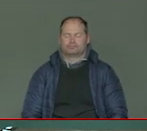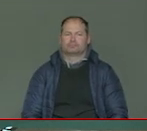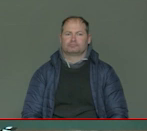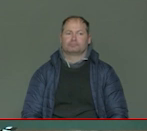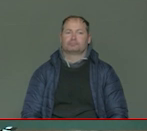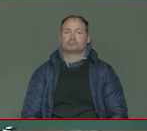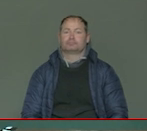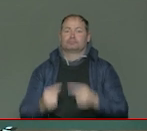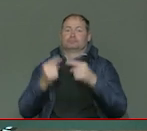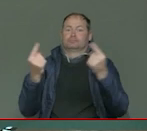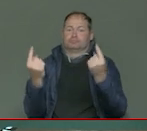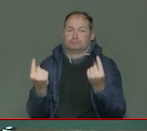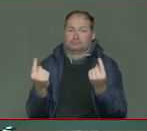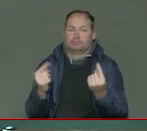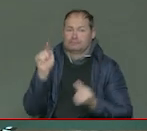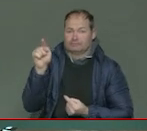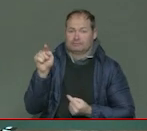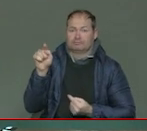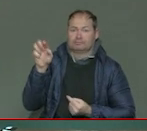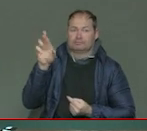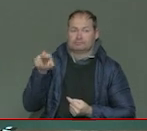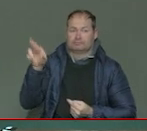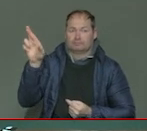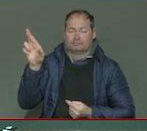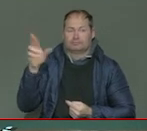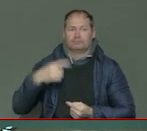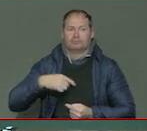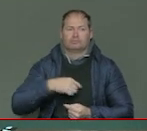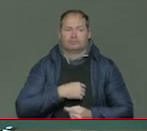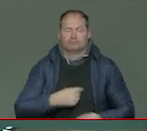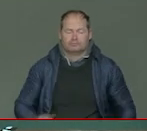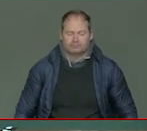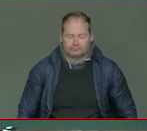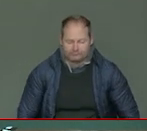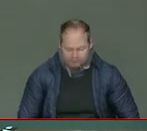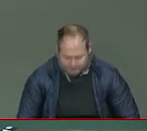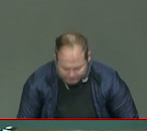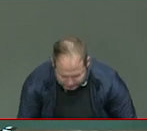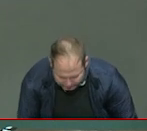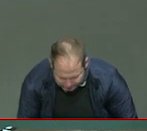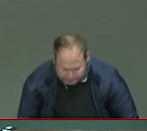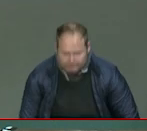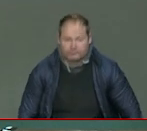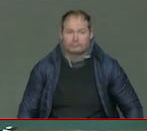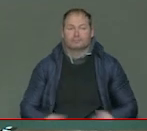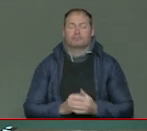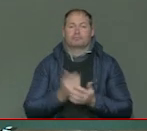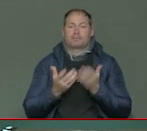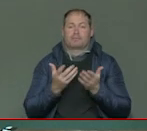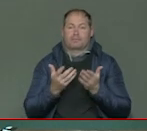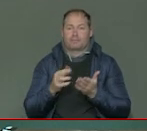around, let's say this one was correct, but we recorded it as the correct figure is